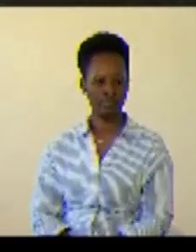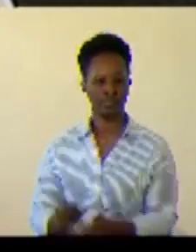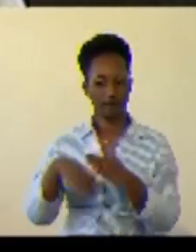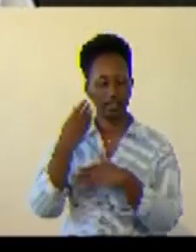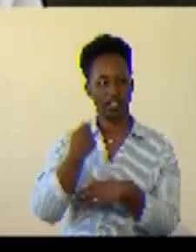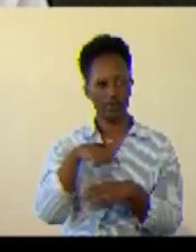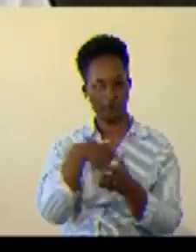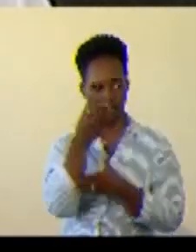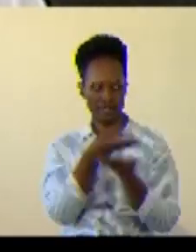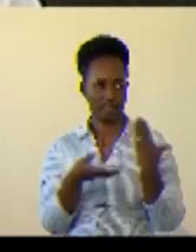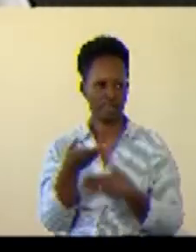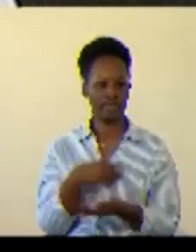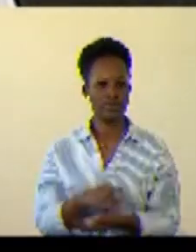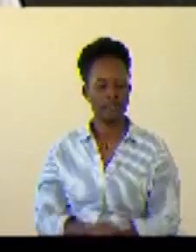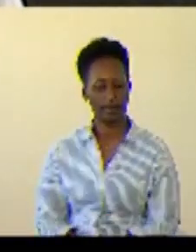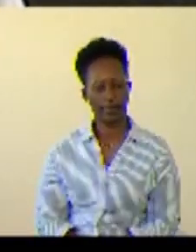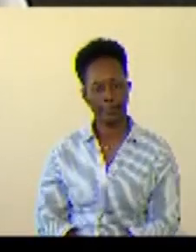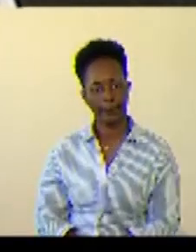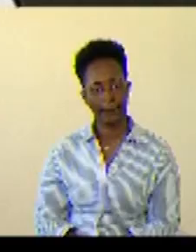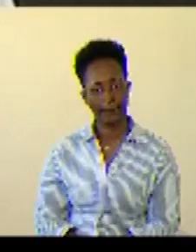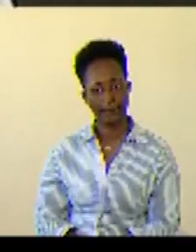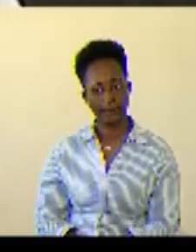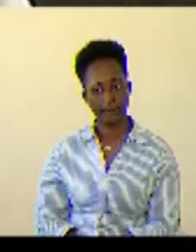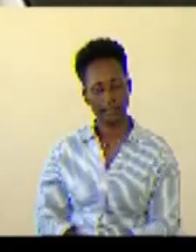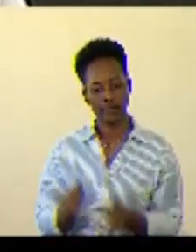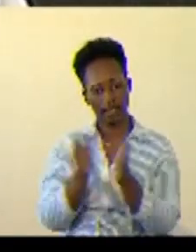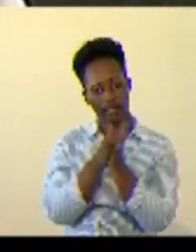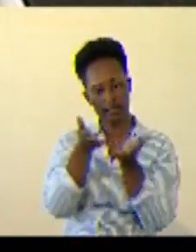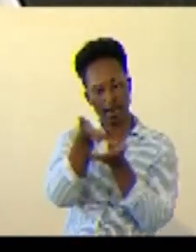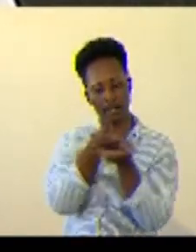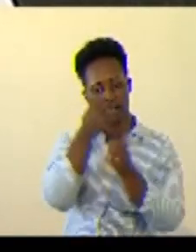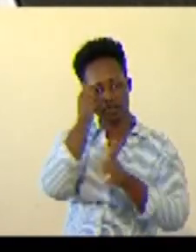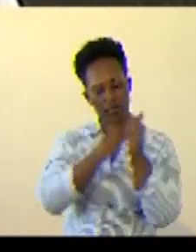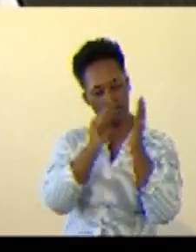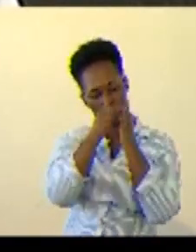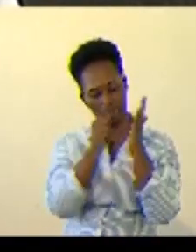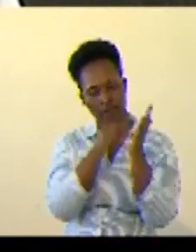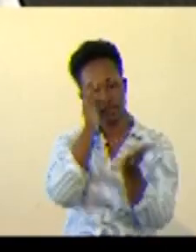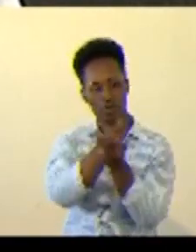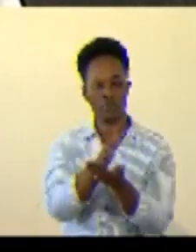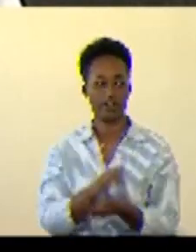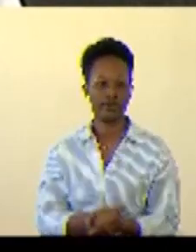will discuss and analyze which statement is right.